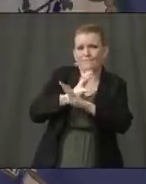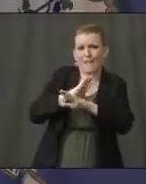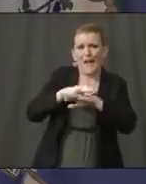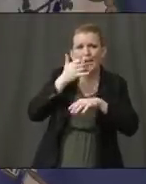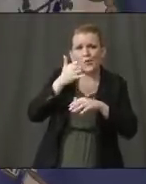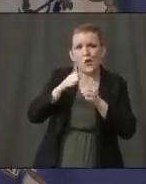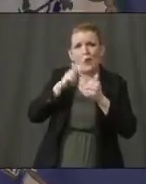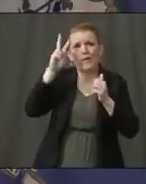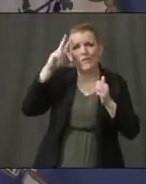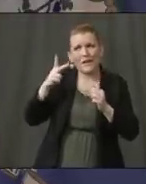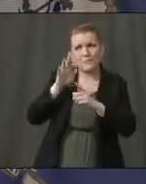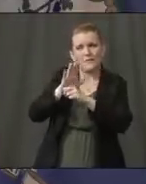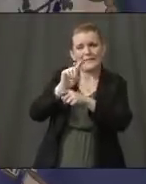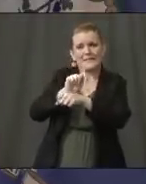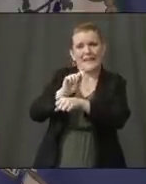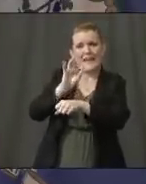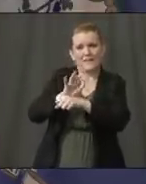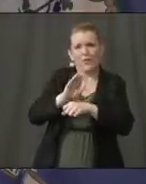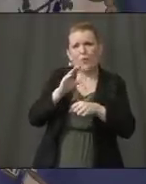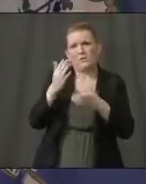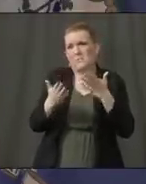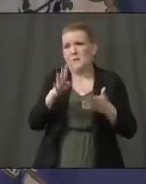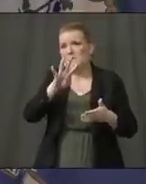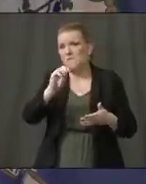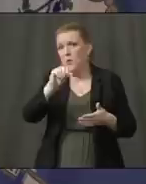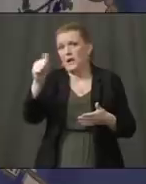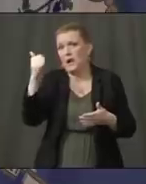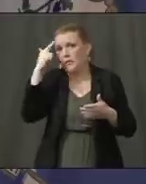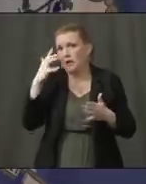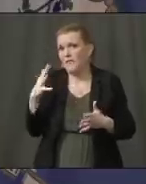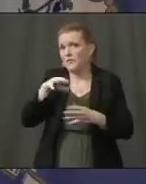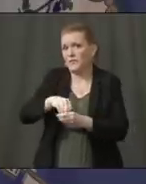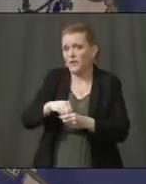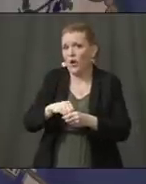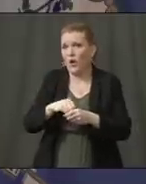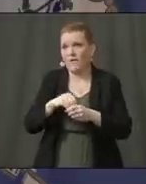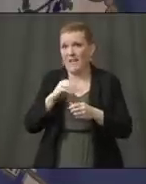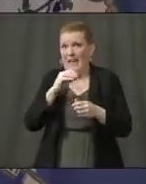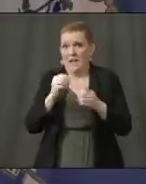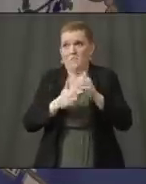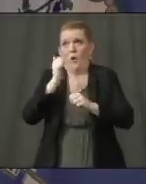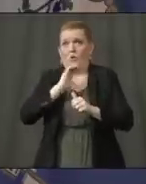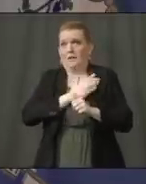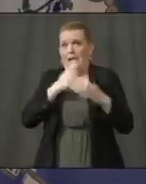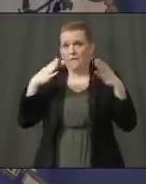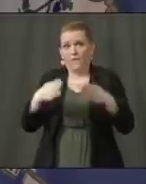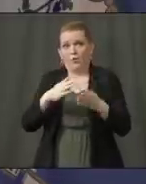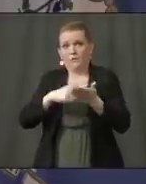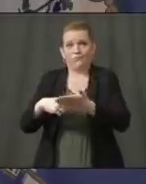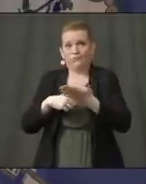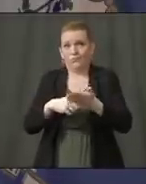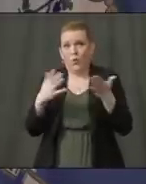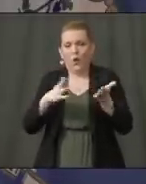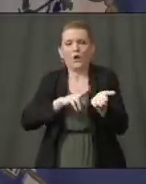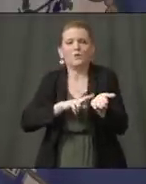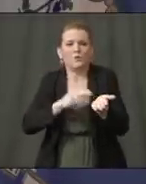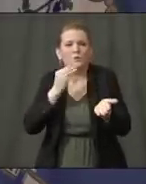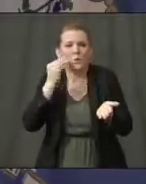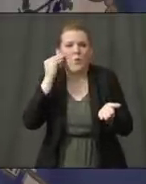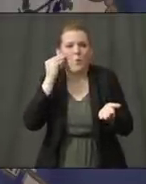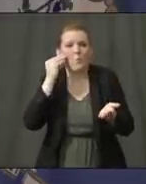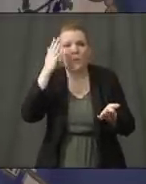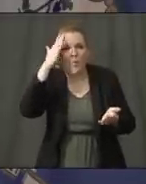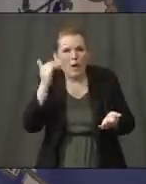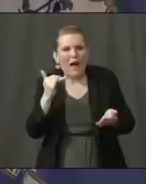was half the conversation, just because sadly nursing homes are a pandemic of their own